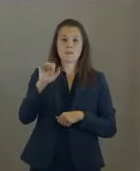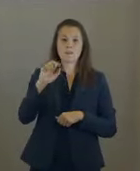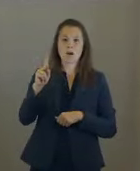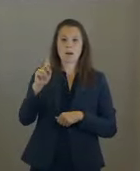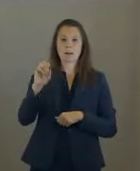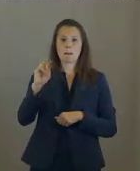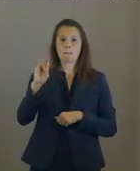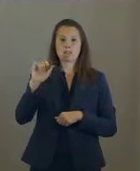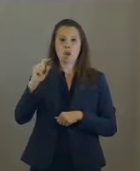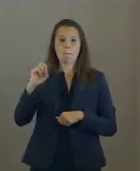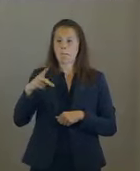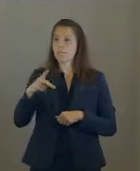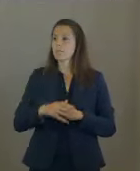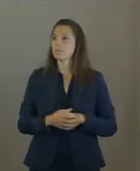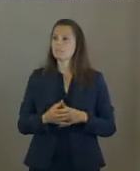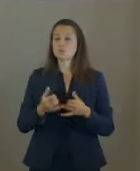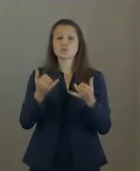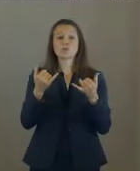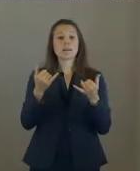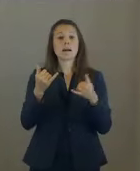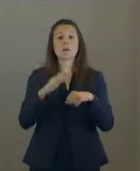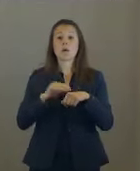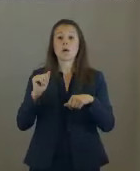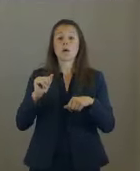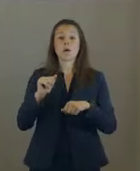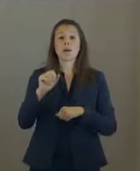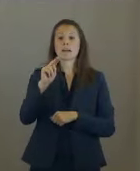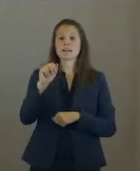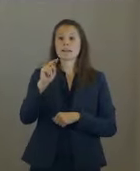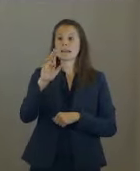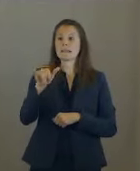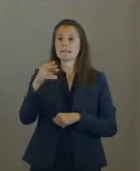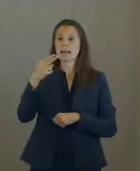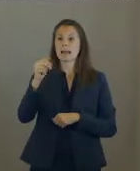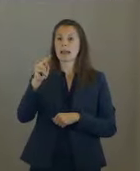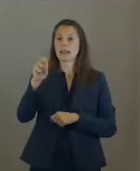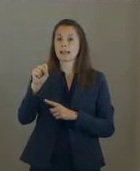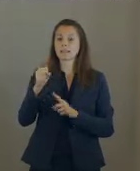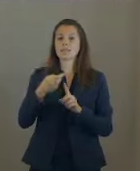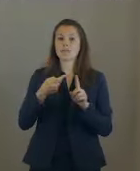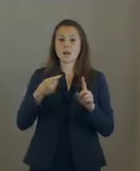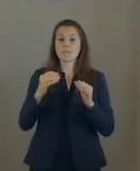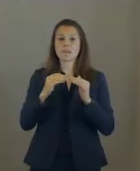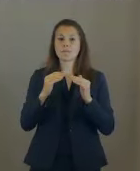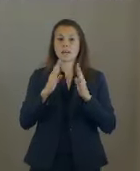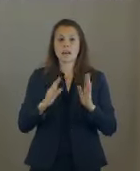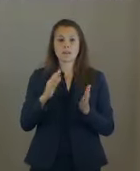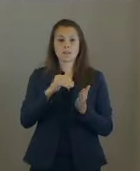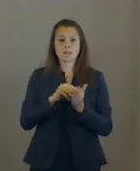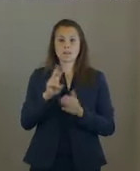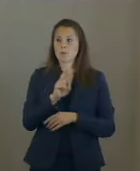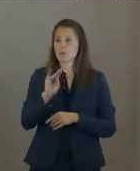and we've received forms. And so let me first call upon Ms. Nancy Haynes of the Fair Housing Center of West